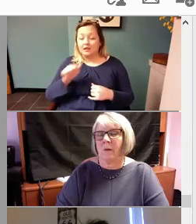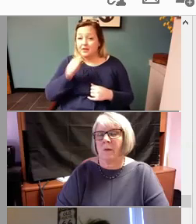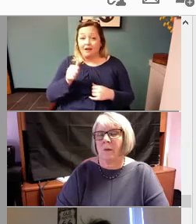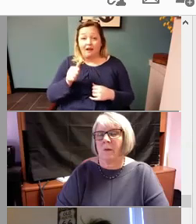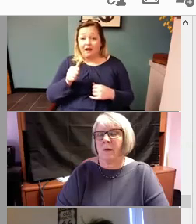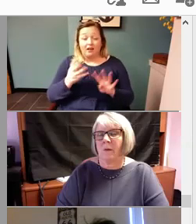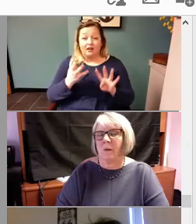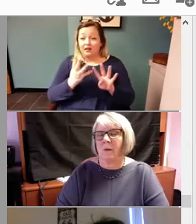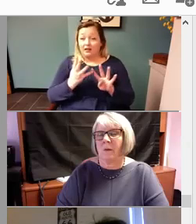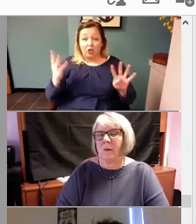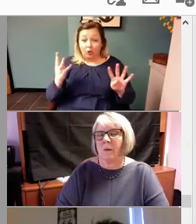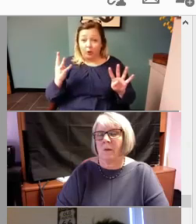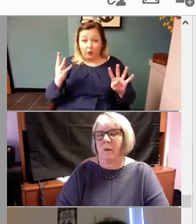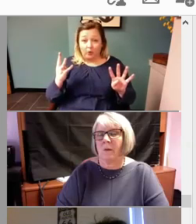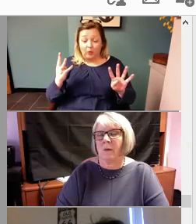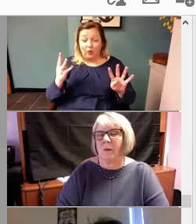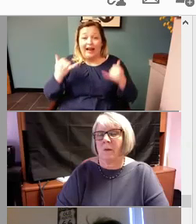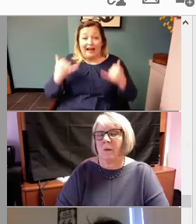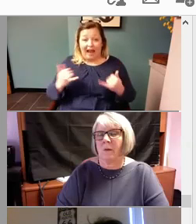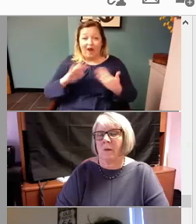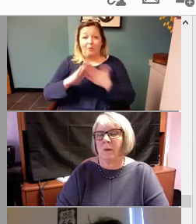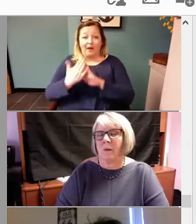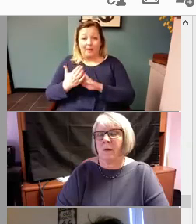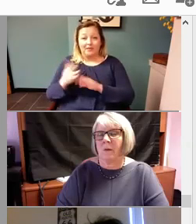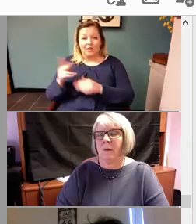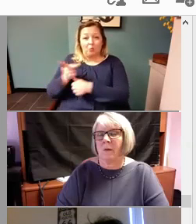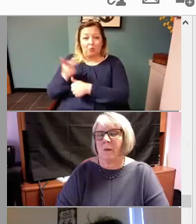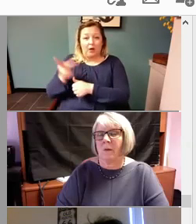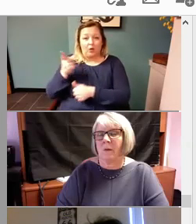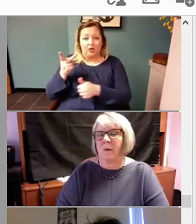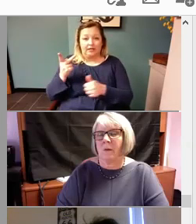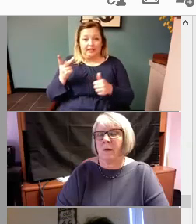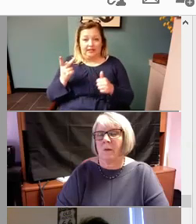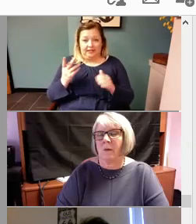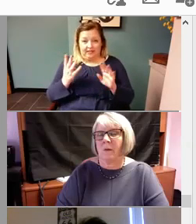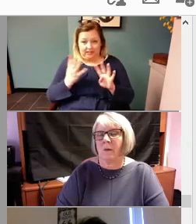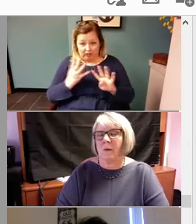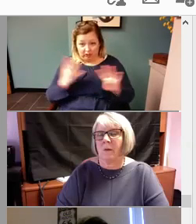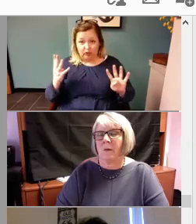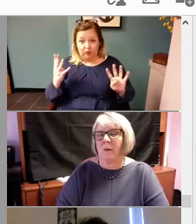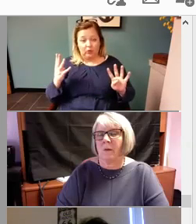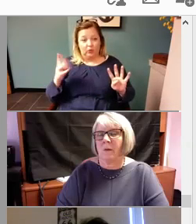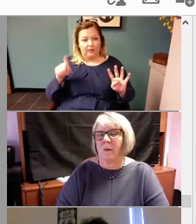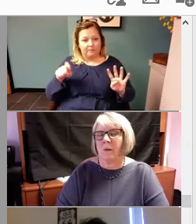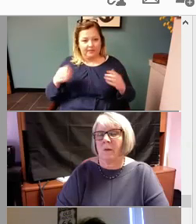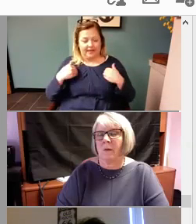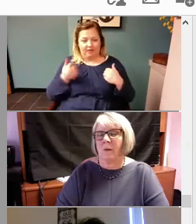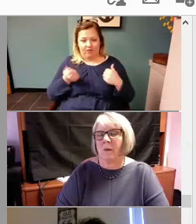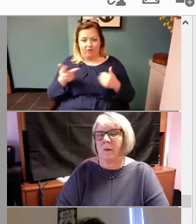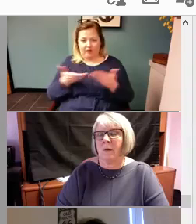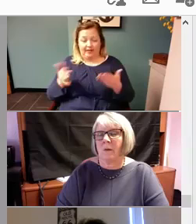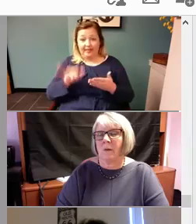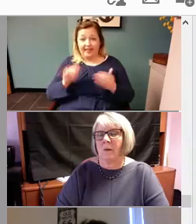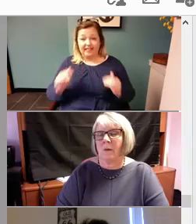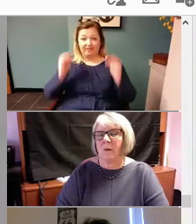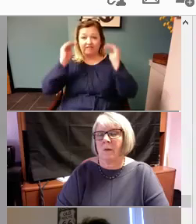needs to be able to do a few things. It is basically a advanced queue data structure that inserts them